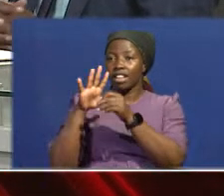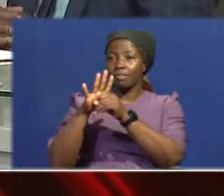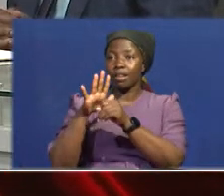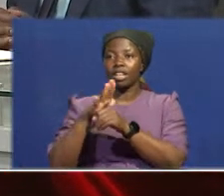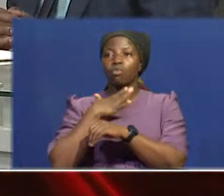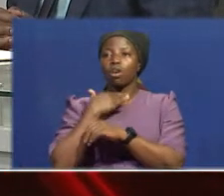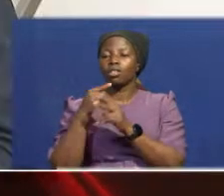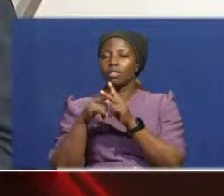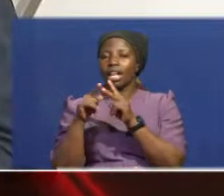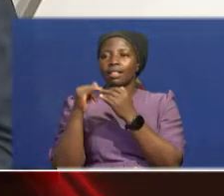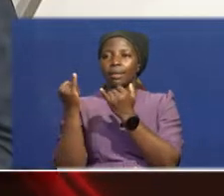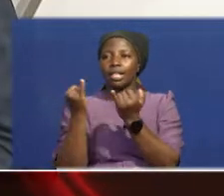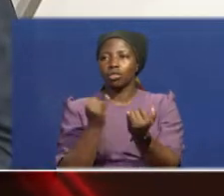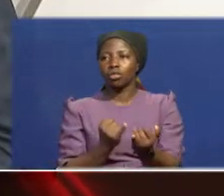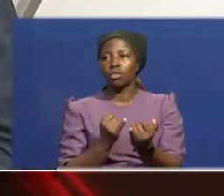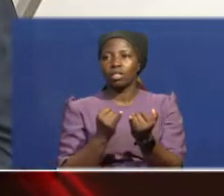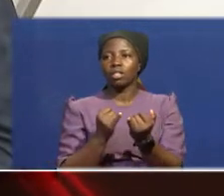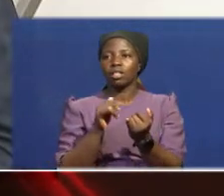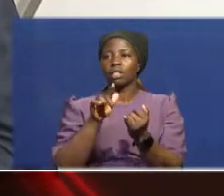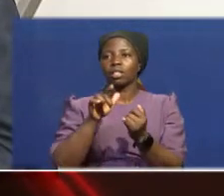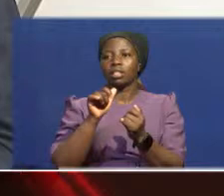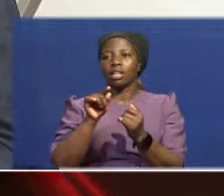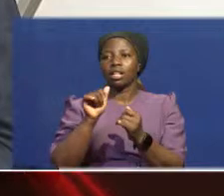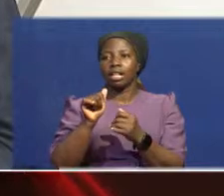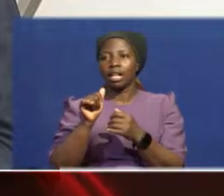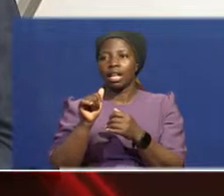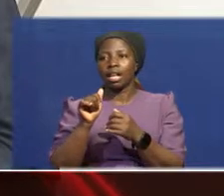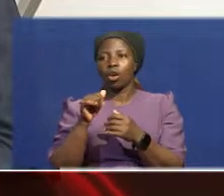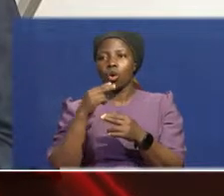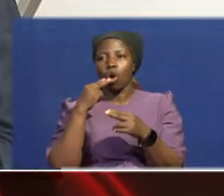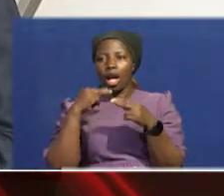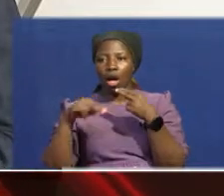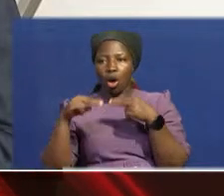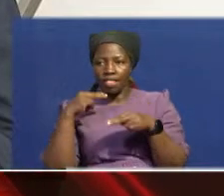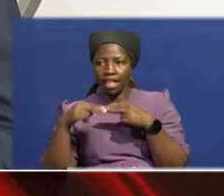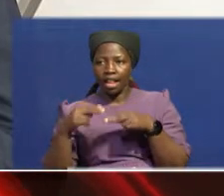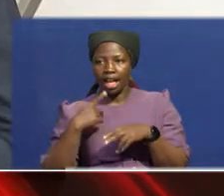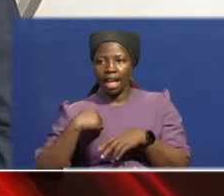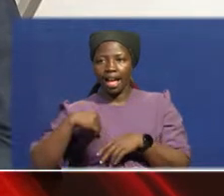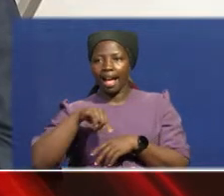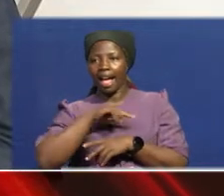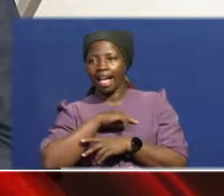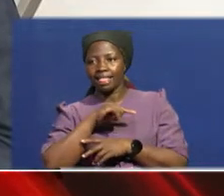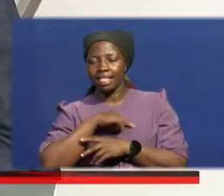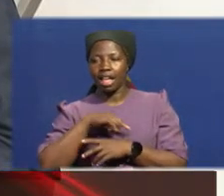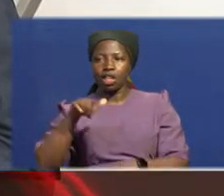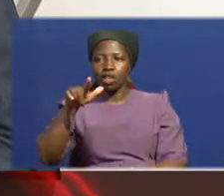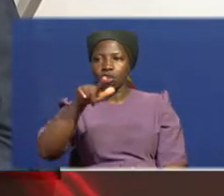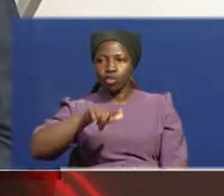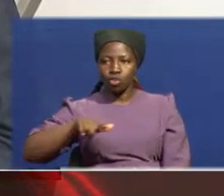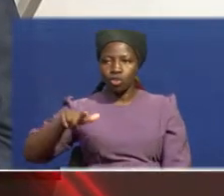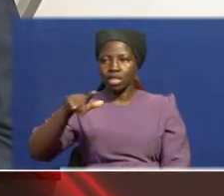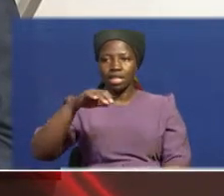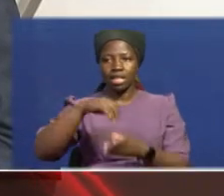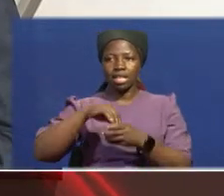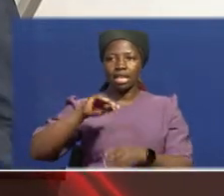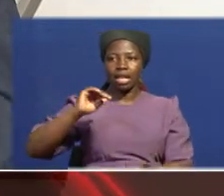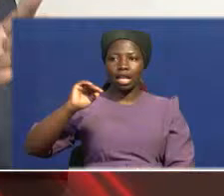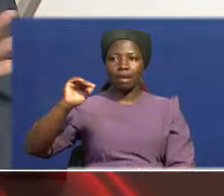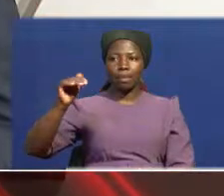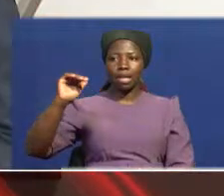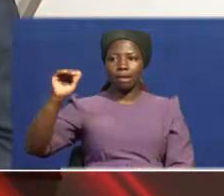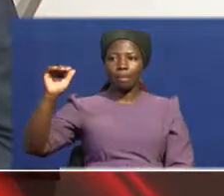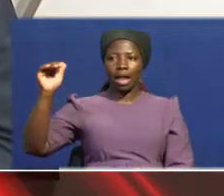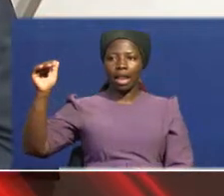by introducing Riata Apartments Hotel. Mm-hmm. We are located in the serene part of Melimani, a